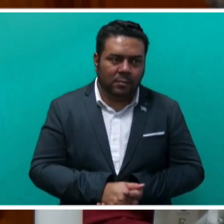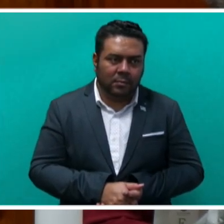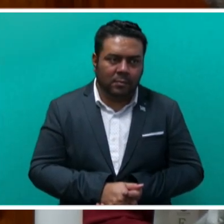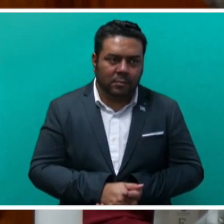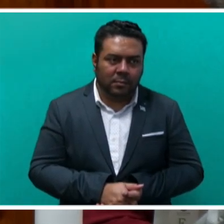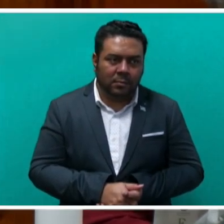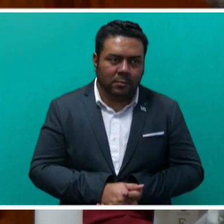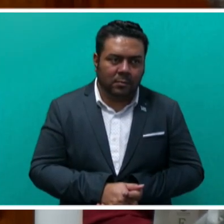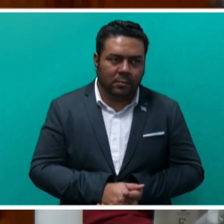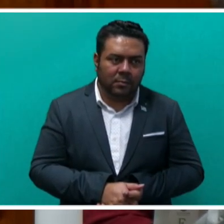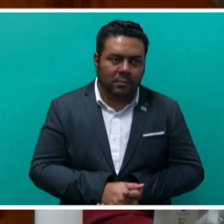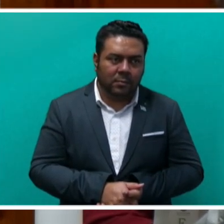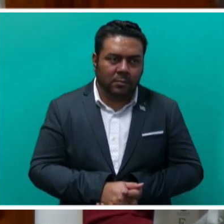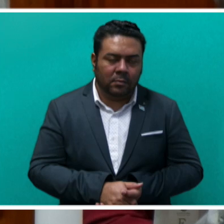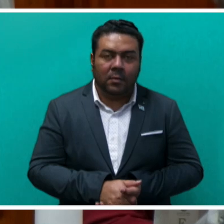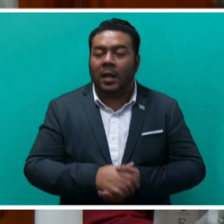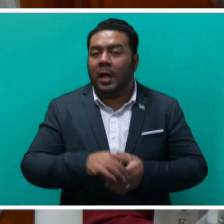It's no secret that the Damoda,